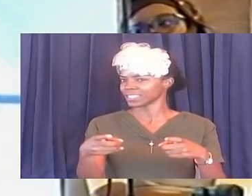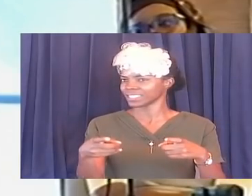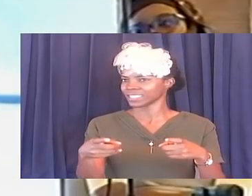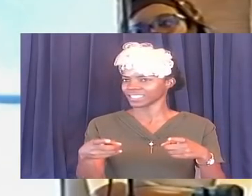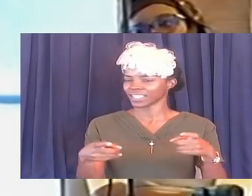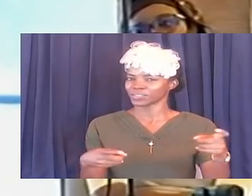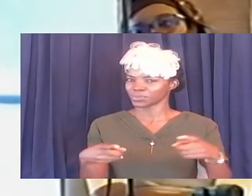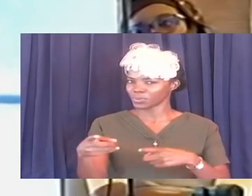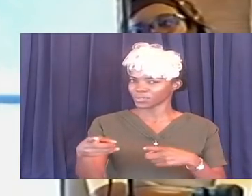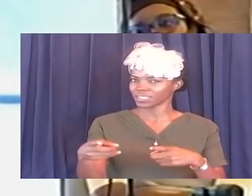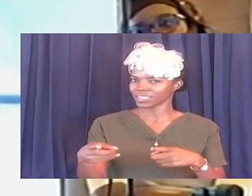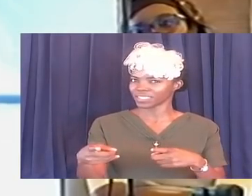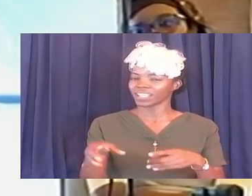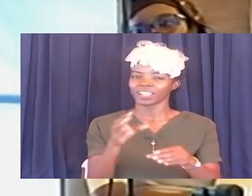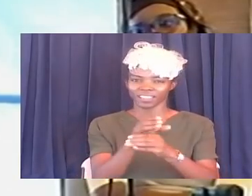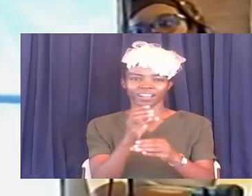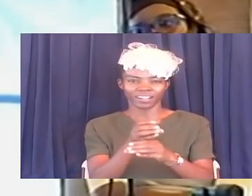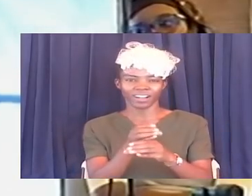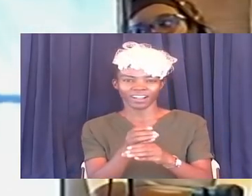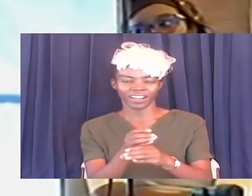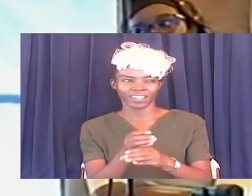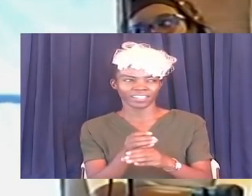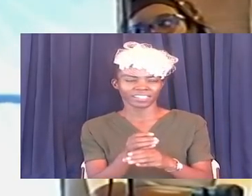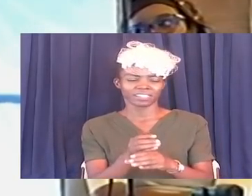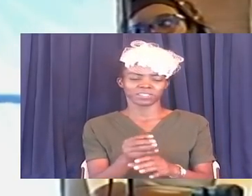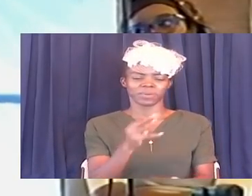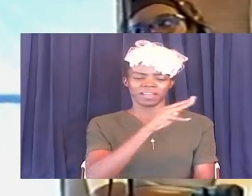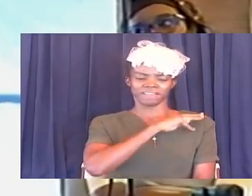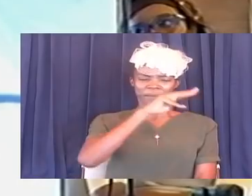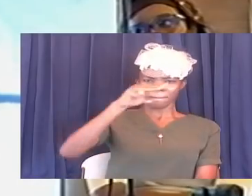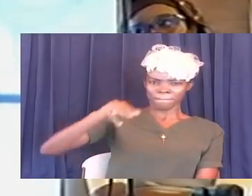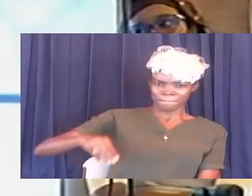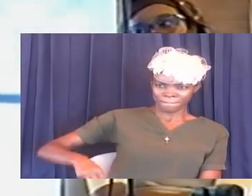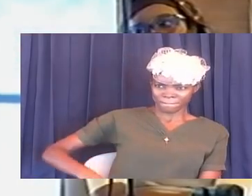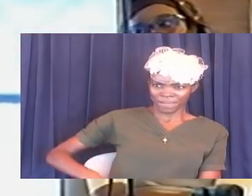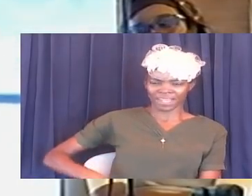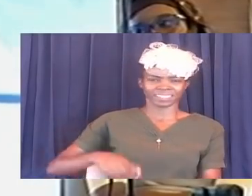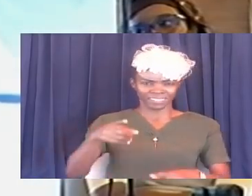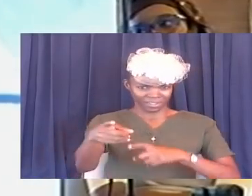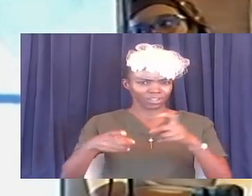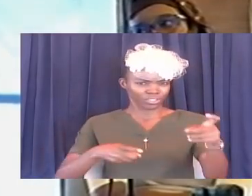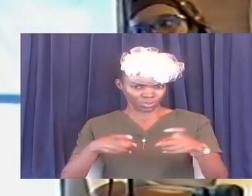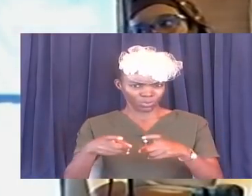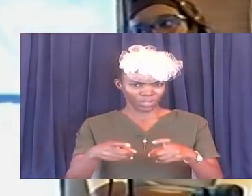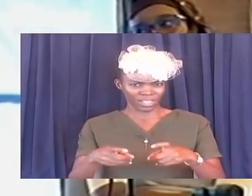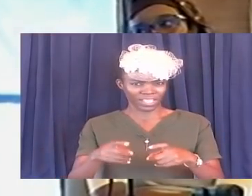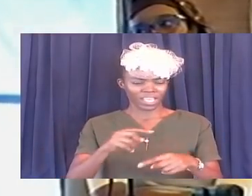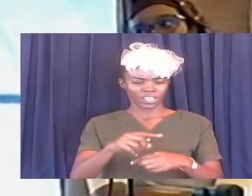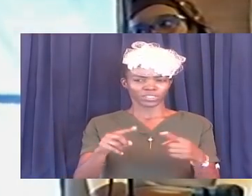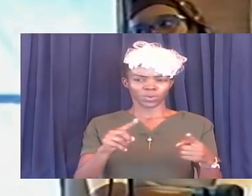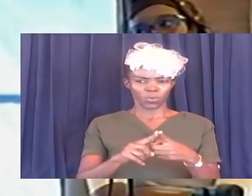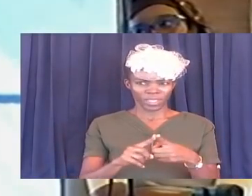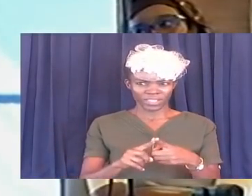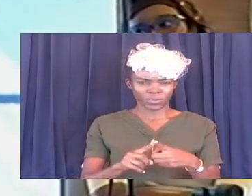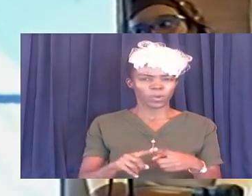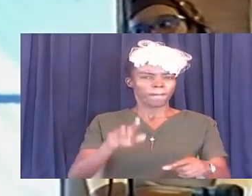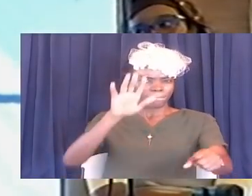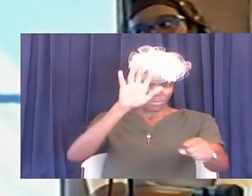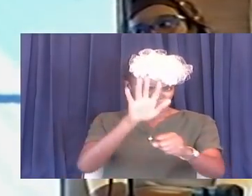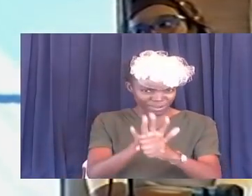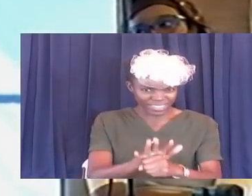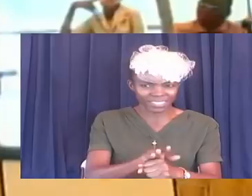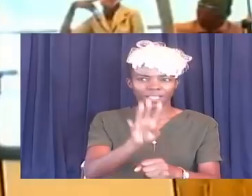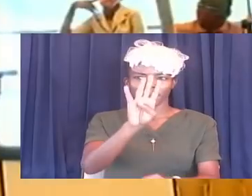system. So you have the master cylinder. Once you press the brakes, fluid flows through the